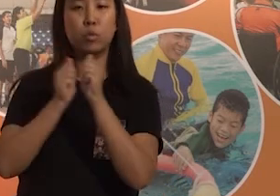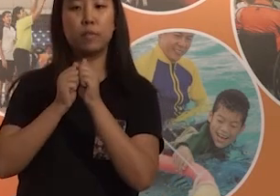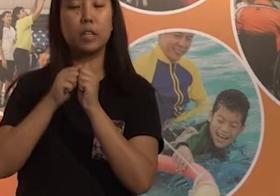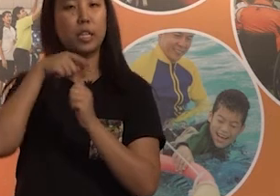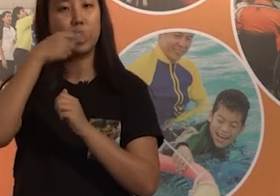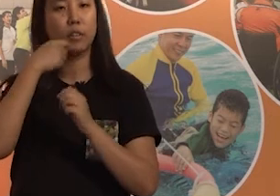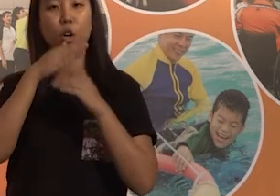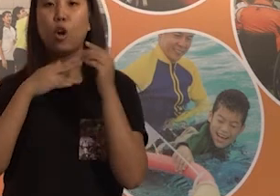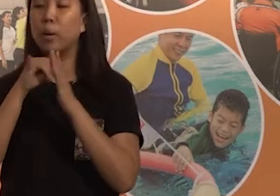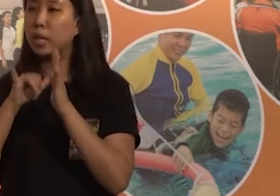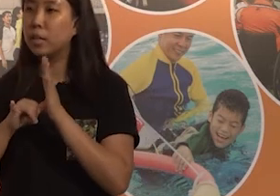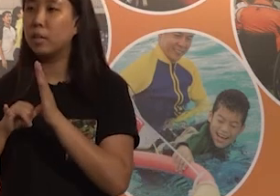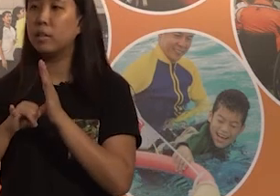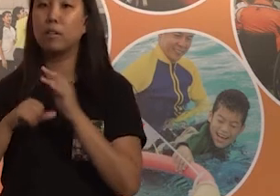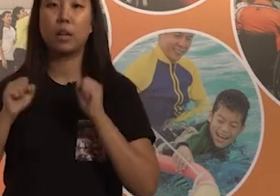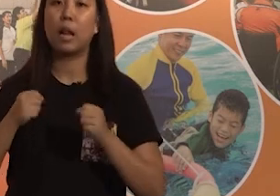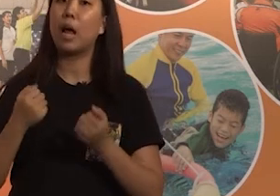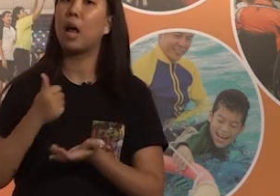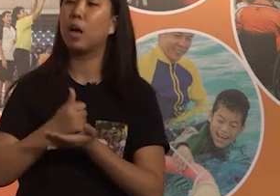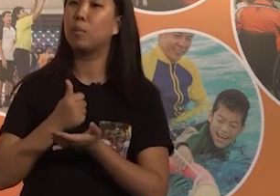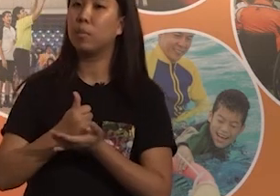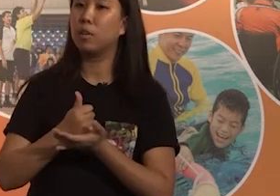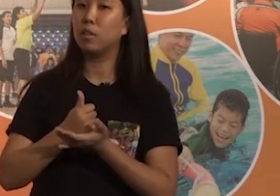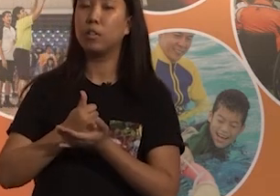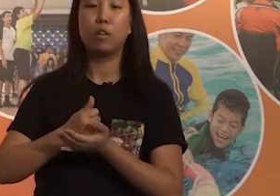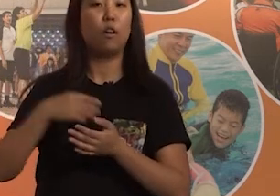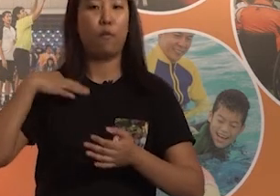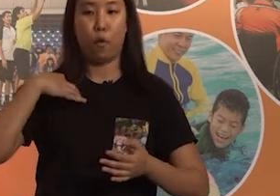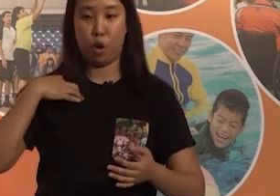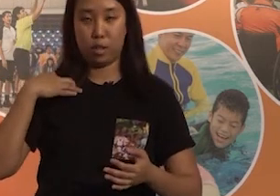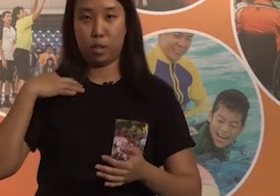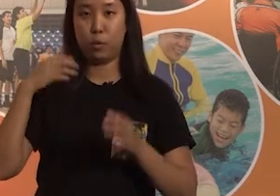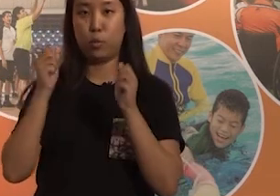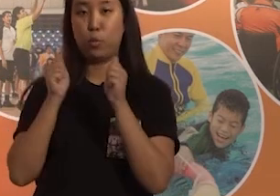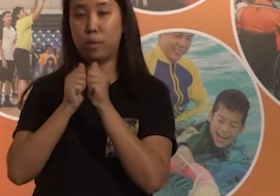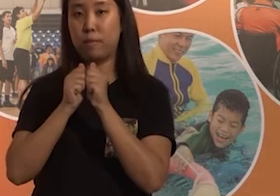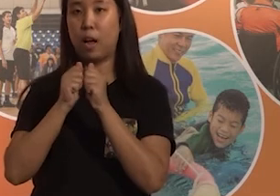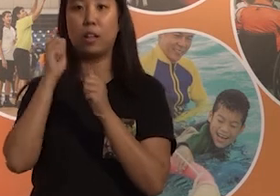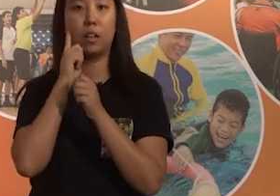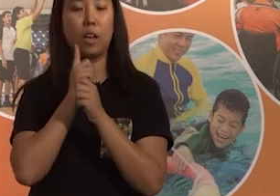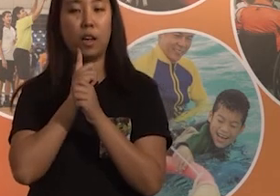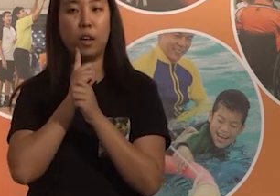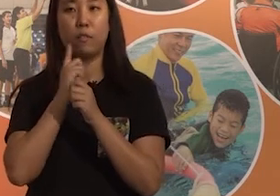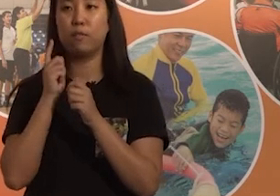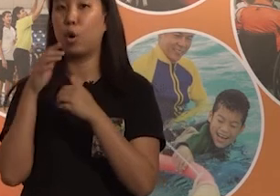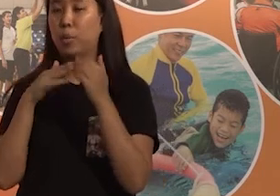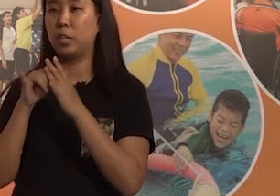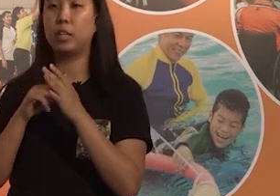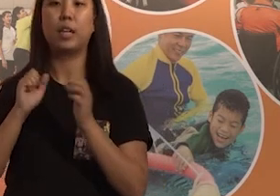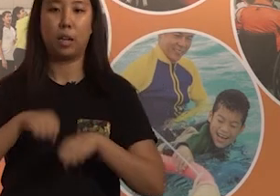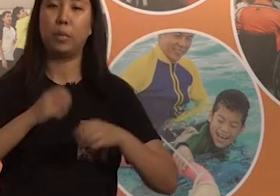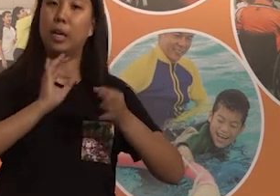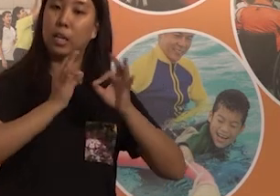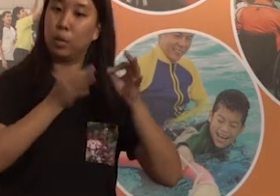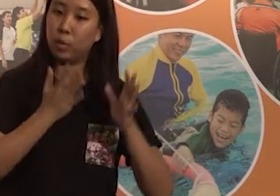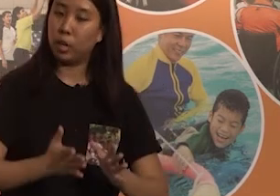community, usually will help to volunteer for deaf community, for example, having a volunteer interpreter for